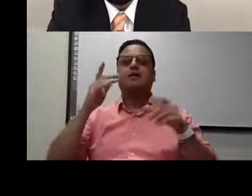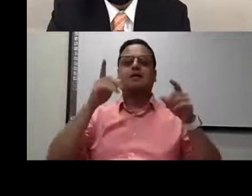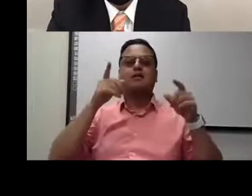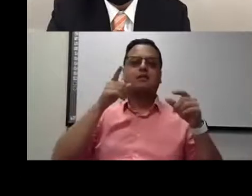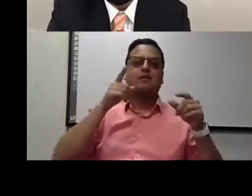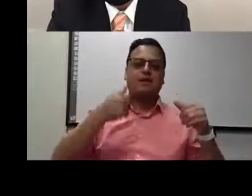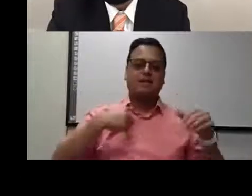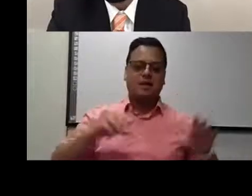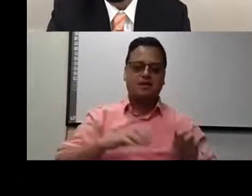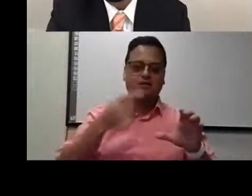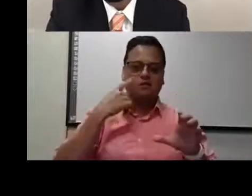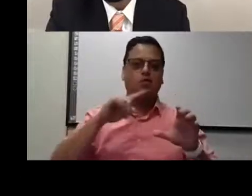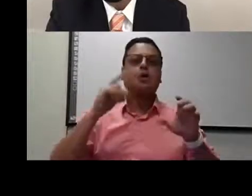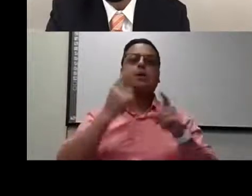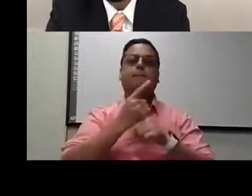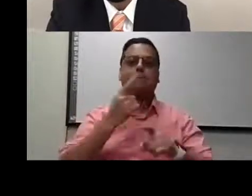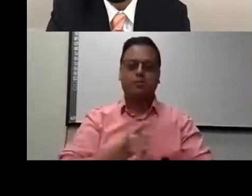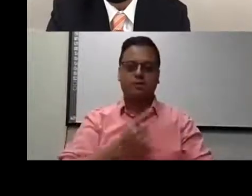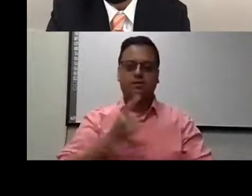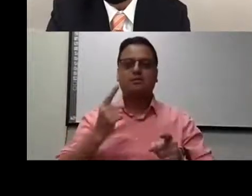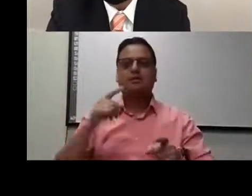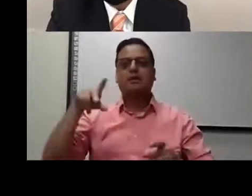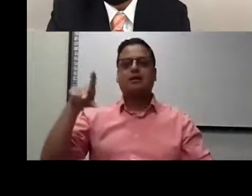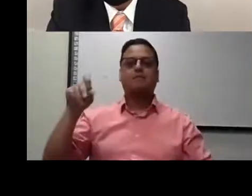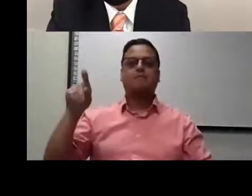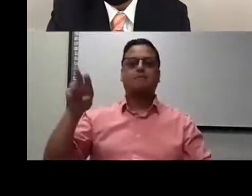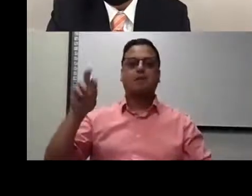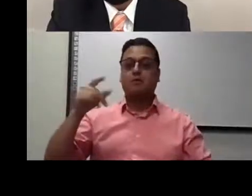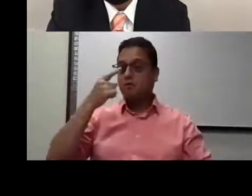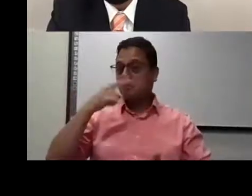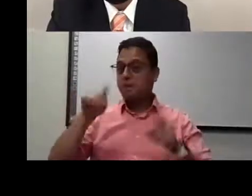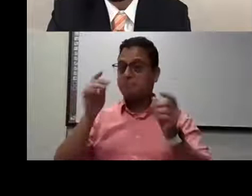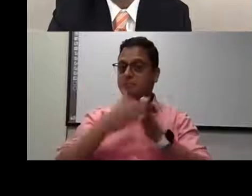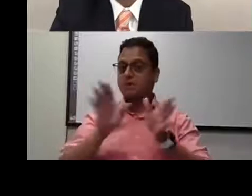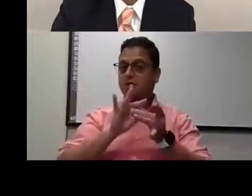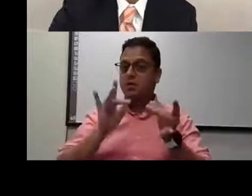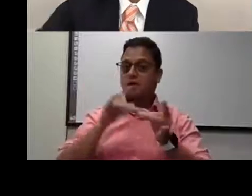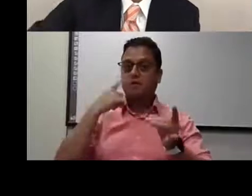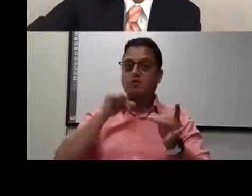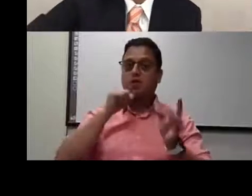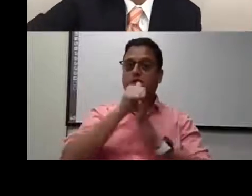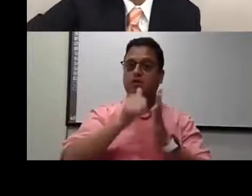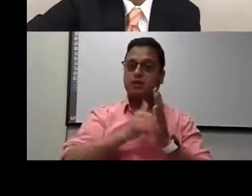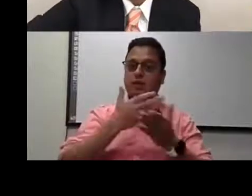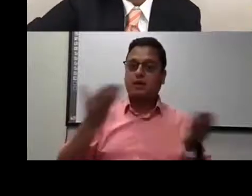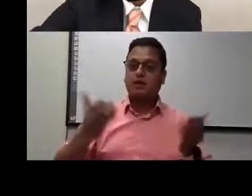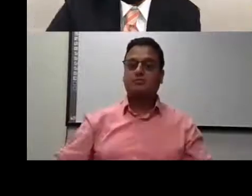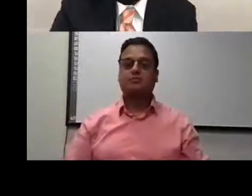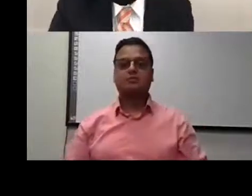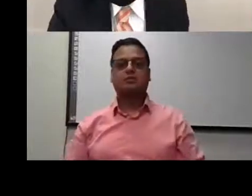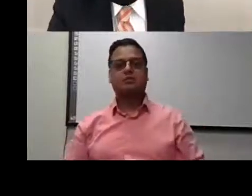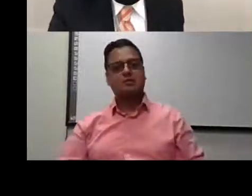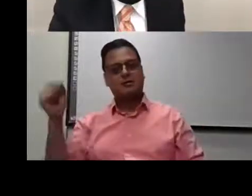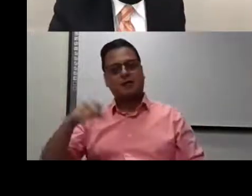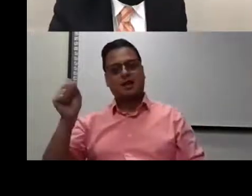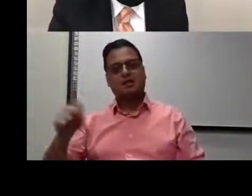action where appropriate. Peter, would you mind opening up public comment for non-agenda items? Absolutely. For